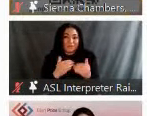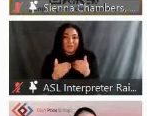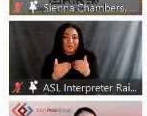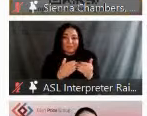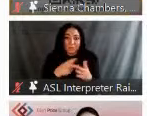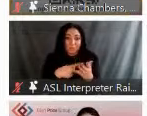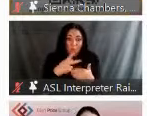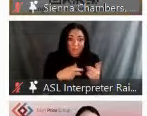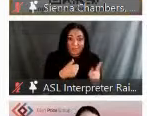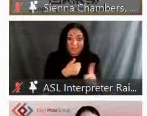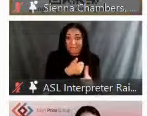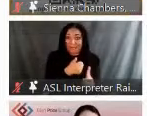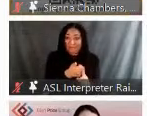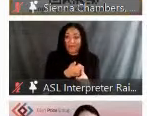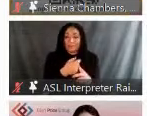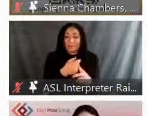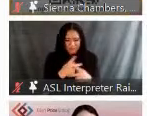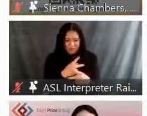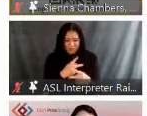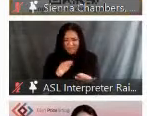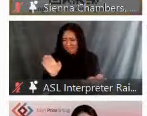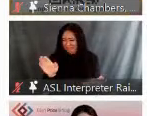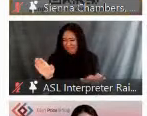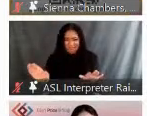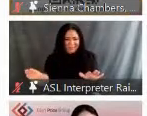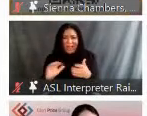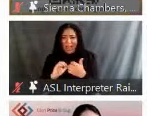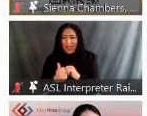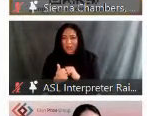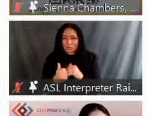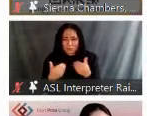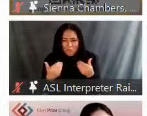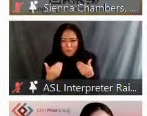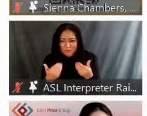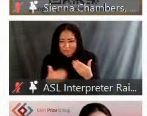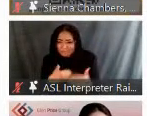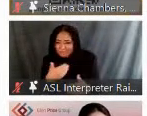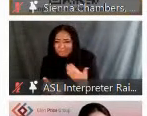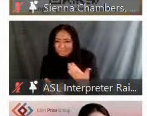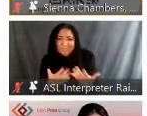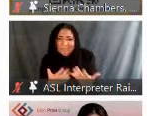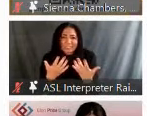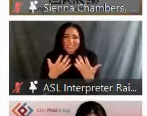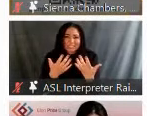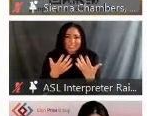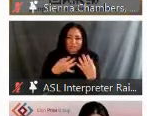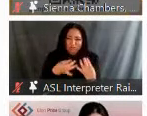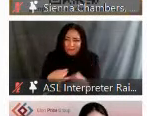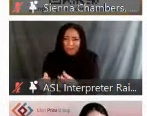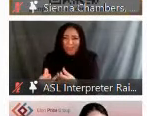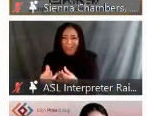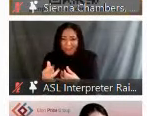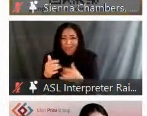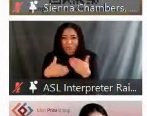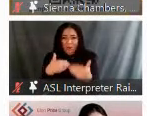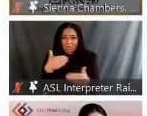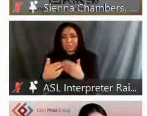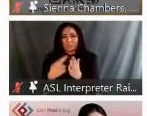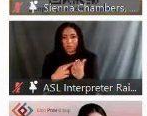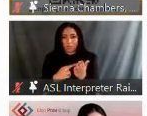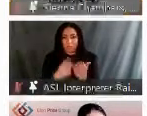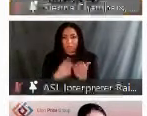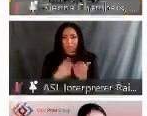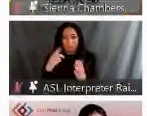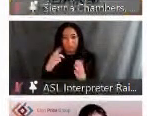ourselves, to figure out what is what and how to go about streamline the process of enrollment for